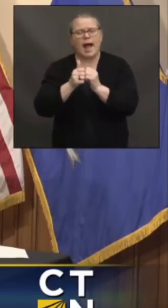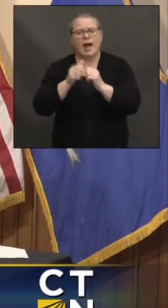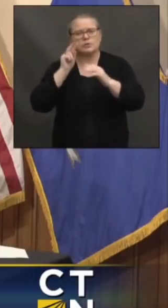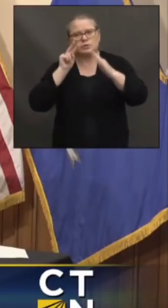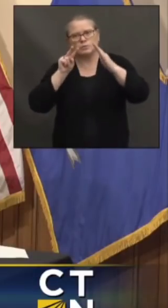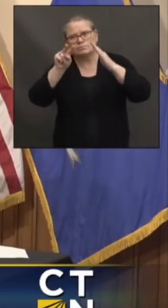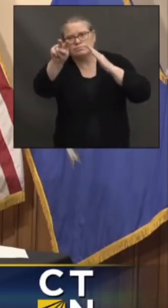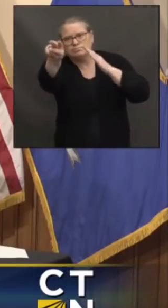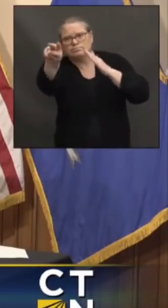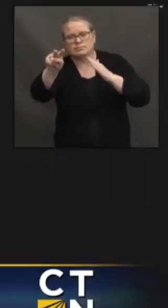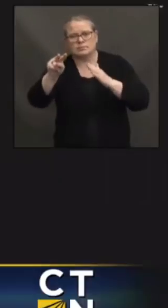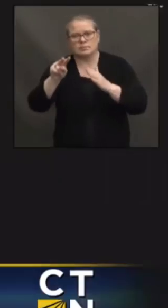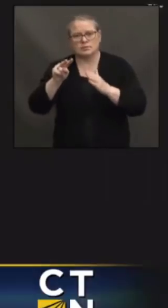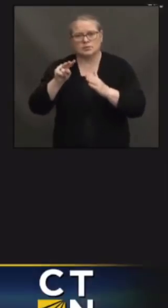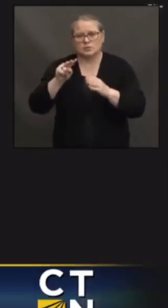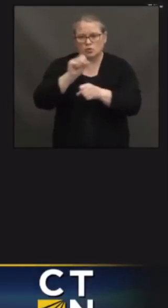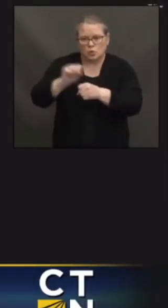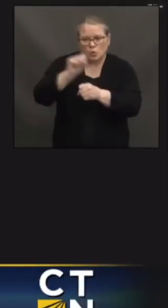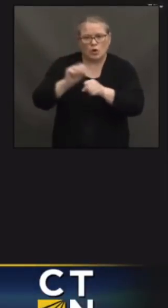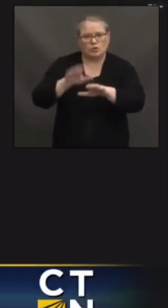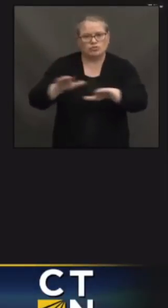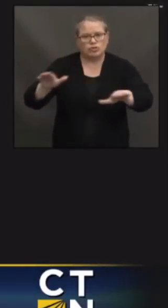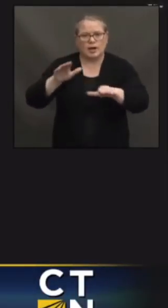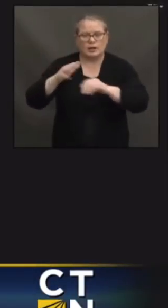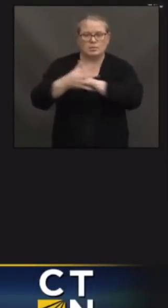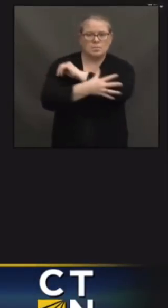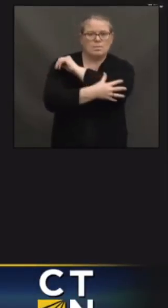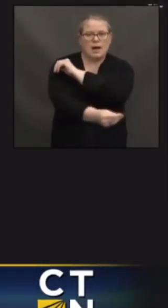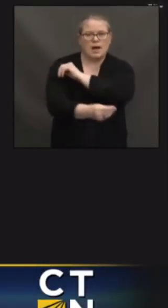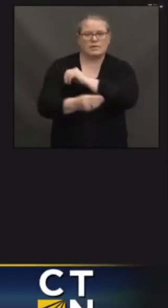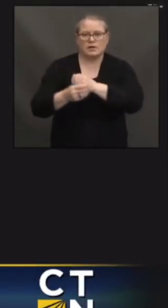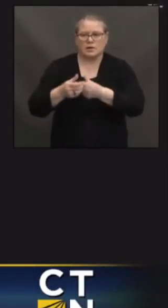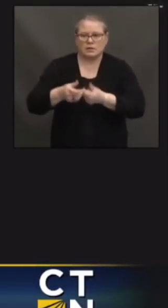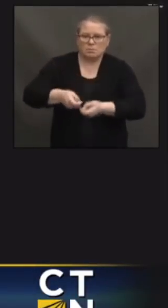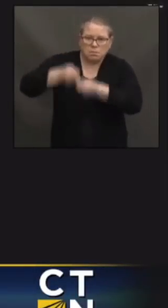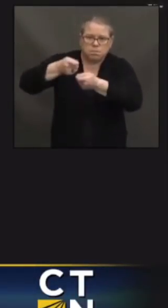Well, let me just take that first. Listen,